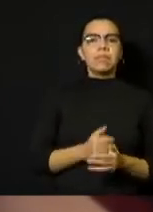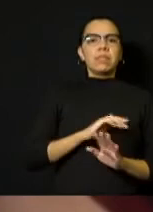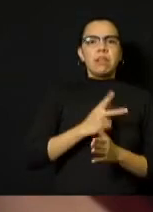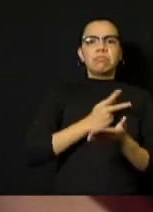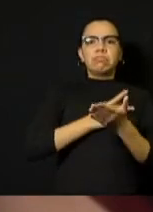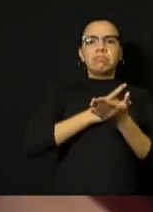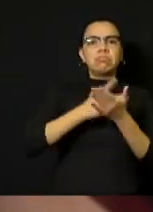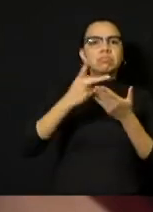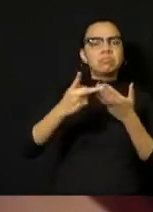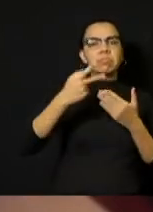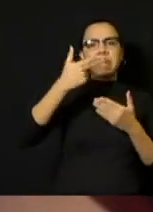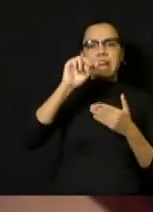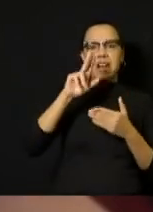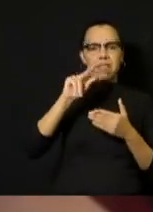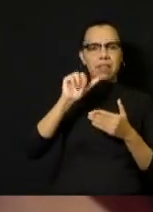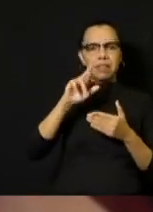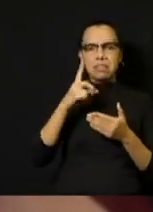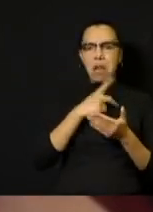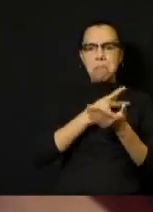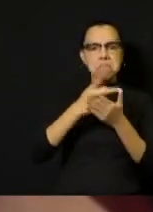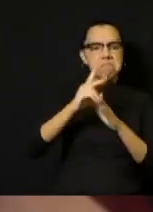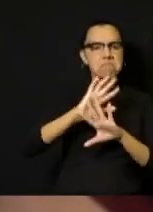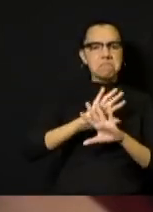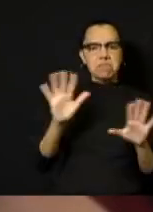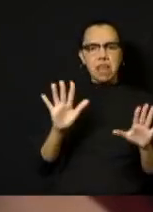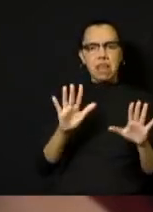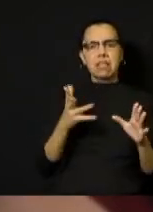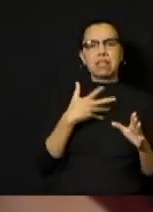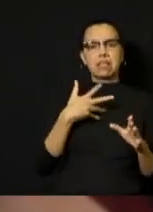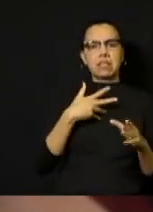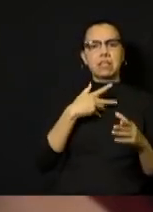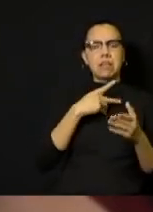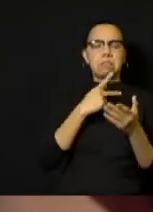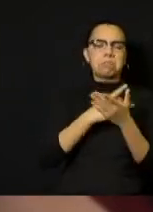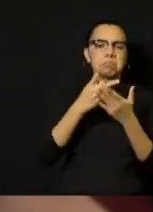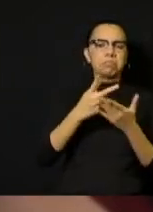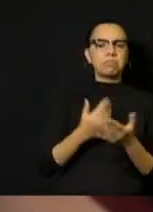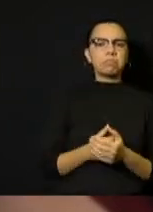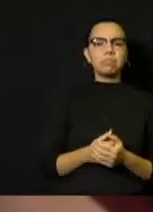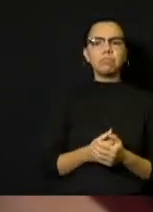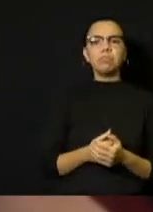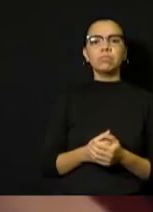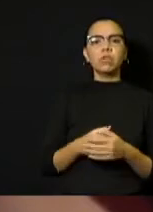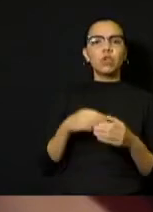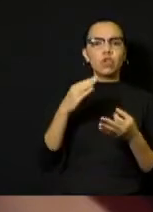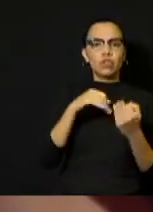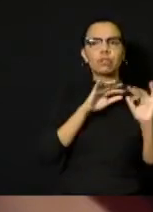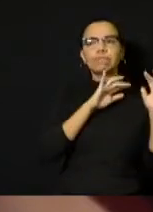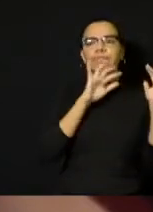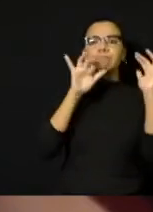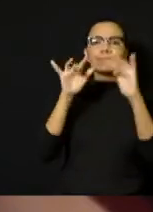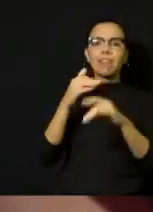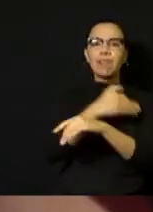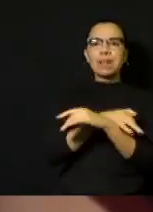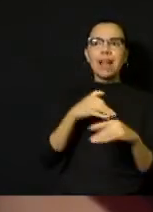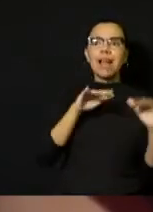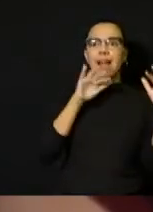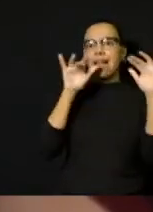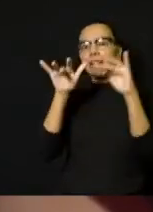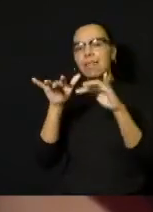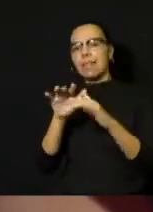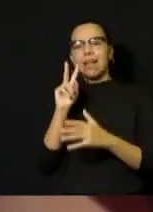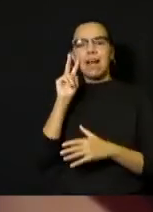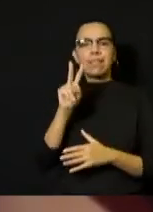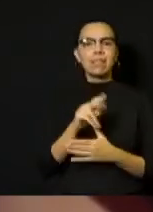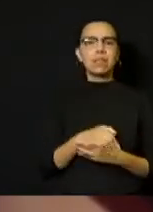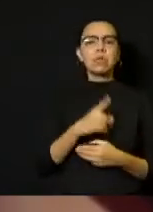She finished from Harvard. And you can see in that screen, she's receiving her diploma. All the family